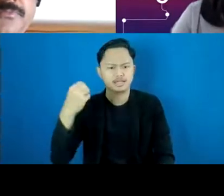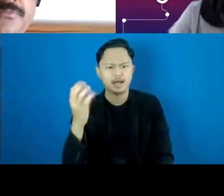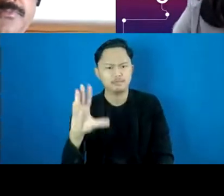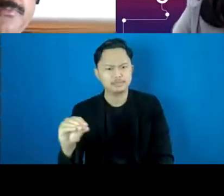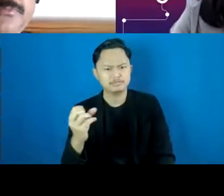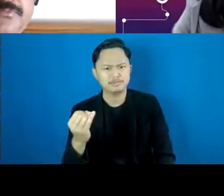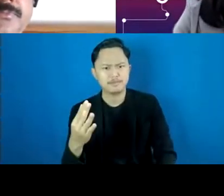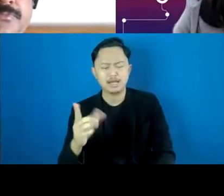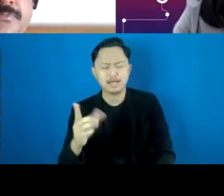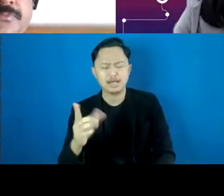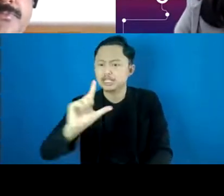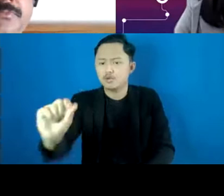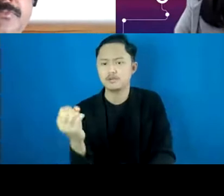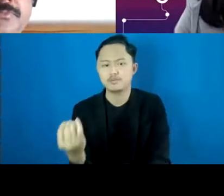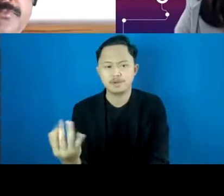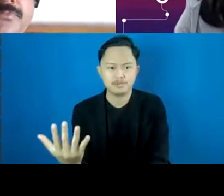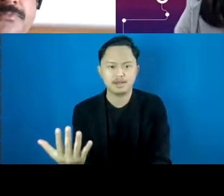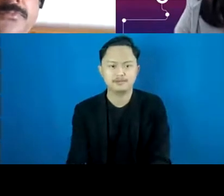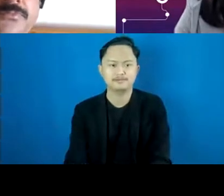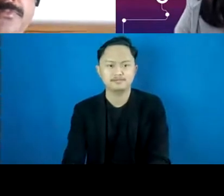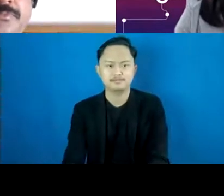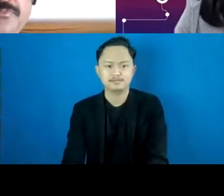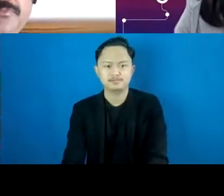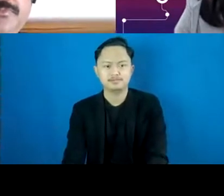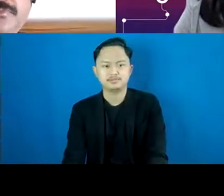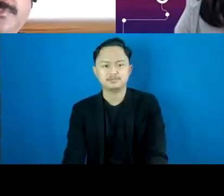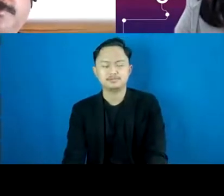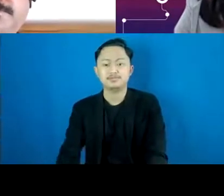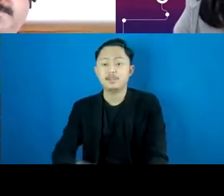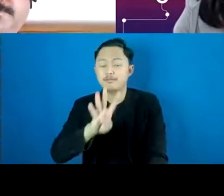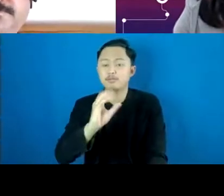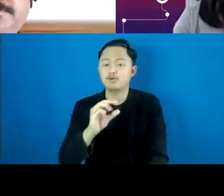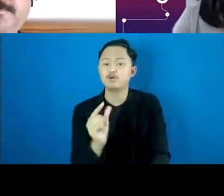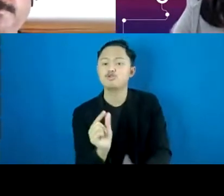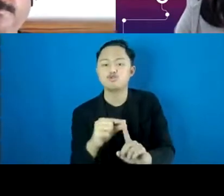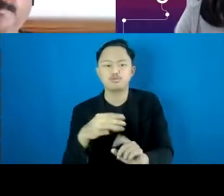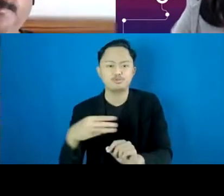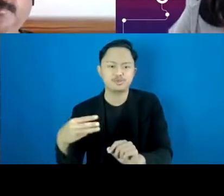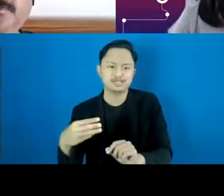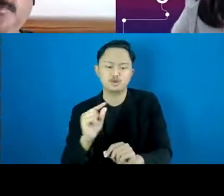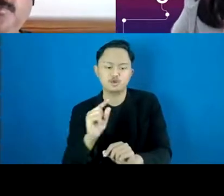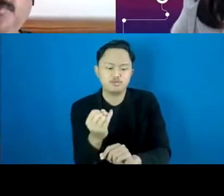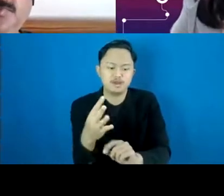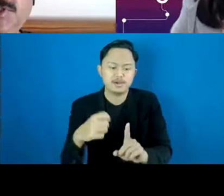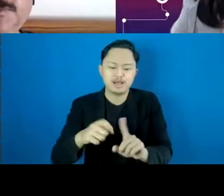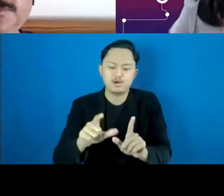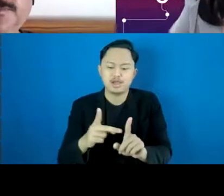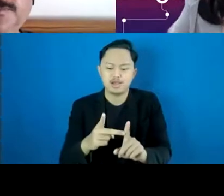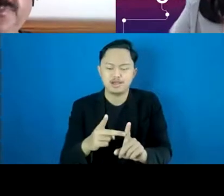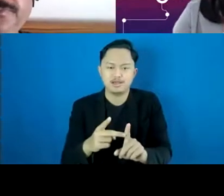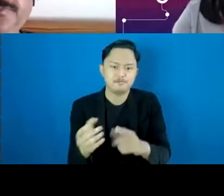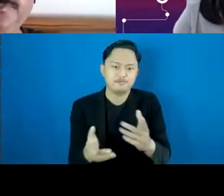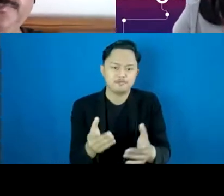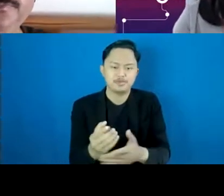ranging in India is around 4 rupees to 8 rupees. Some state governments are offering it 4 rupees